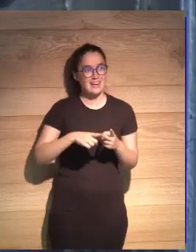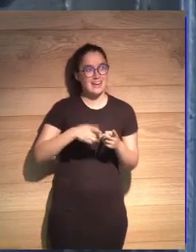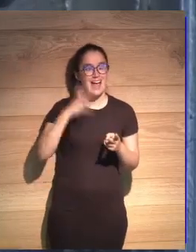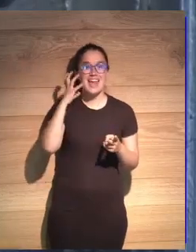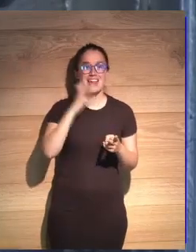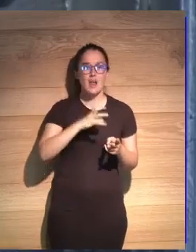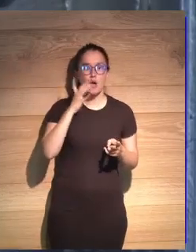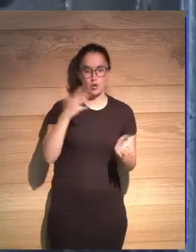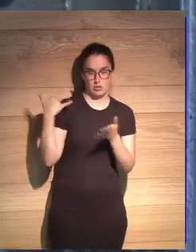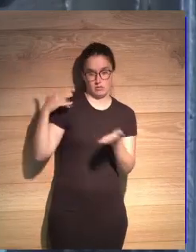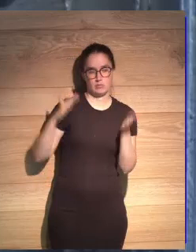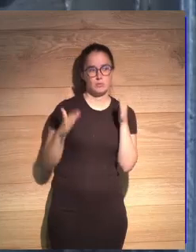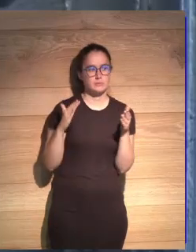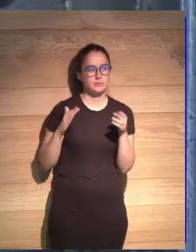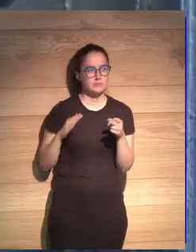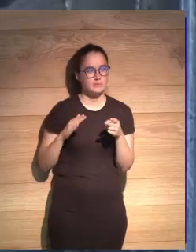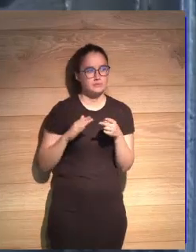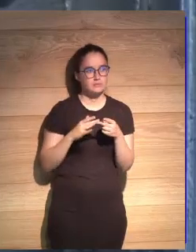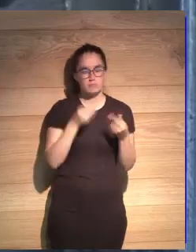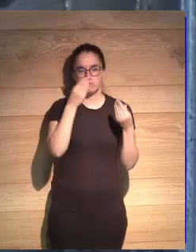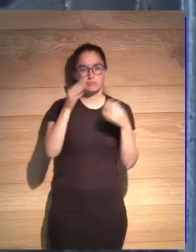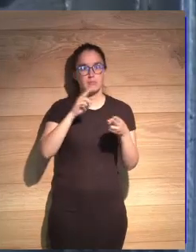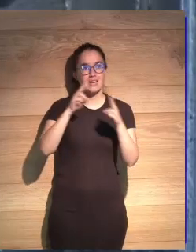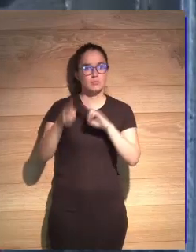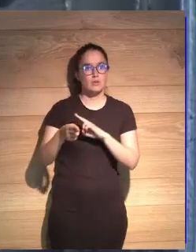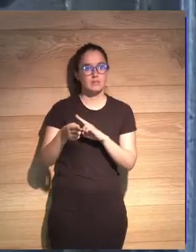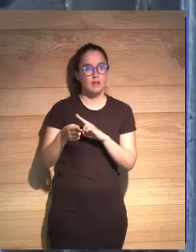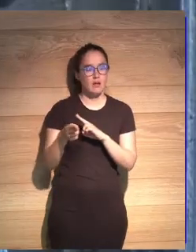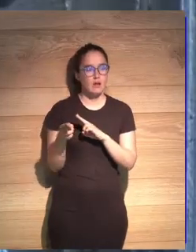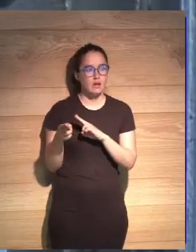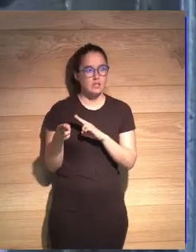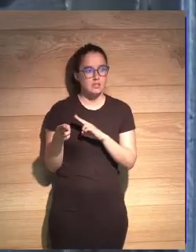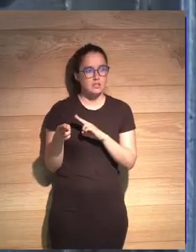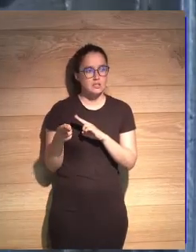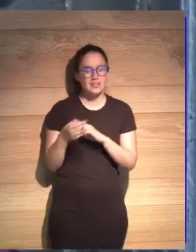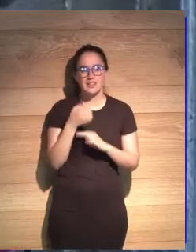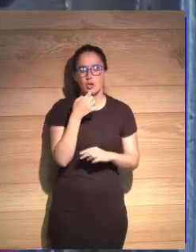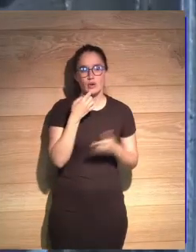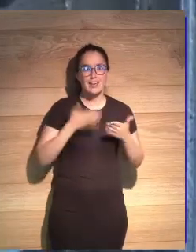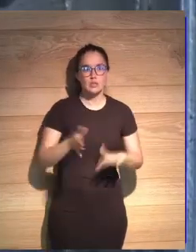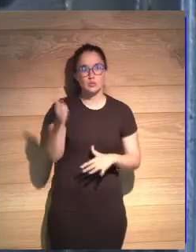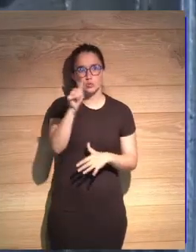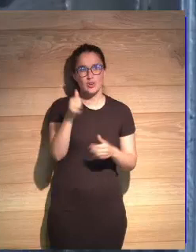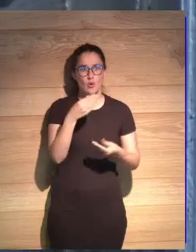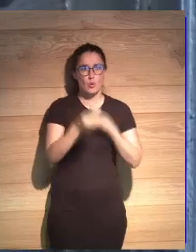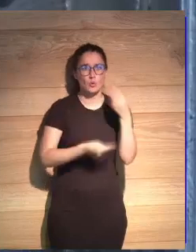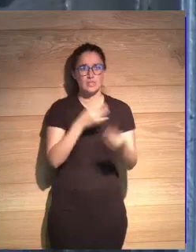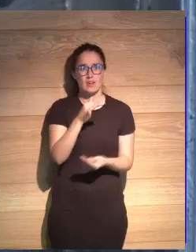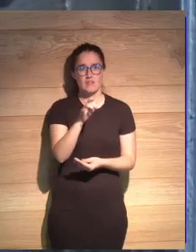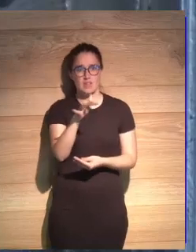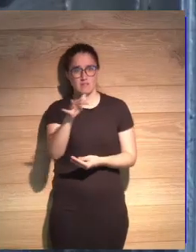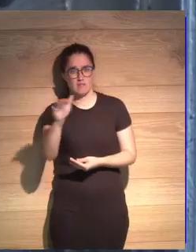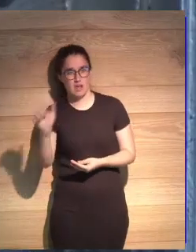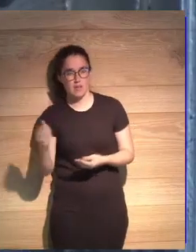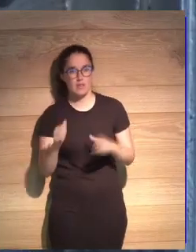from the Socialist Party was playing an NBA game. Rajoy delegated his answer, and he said that